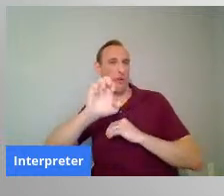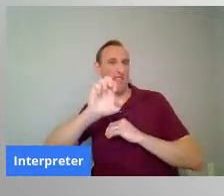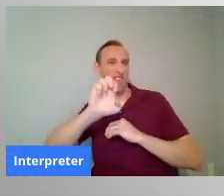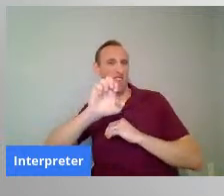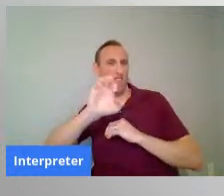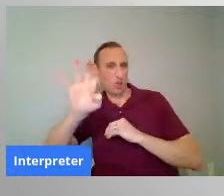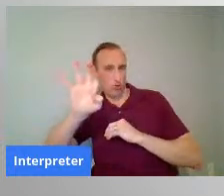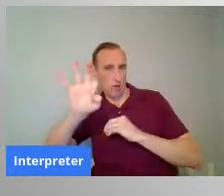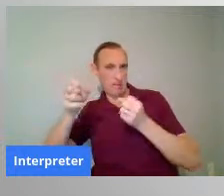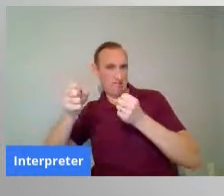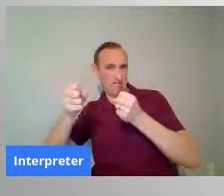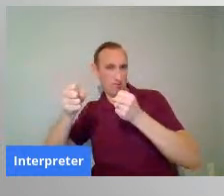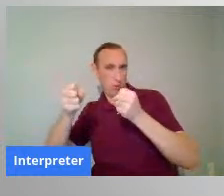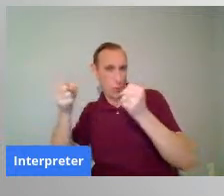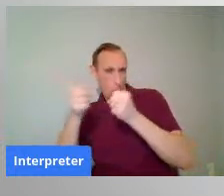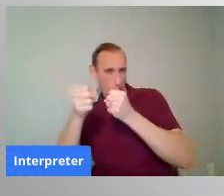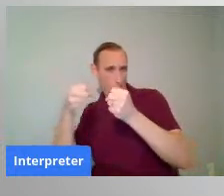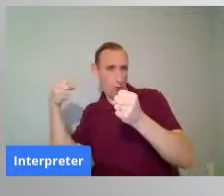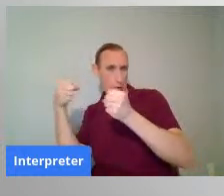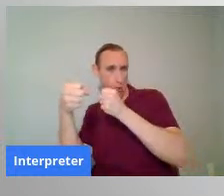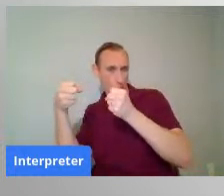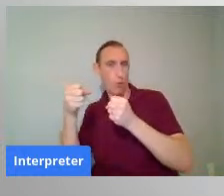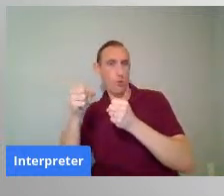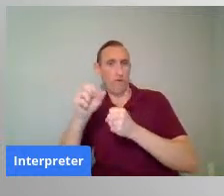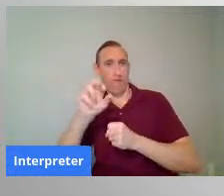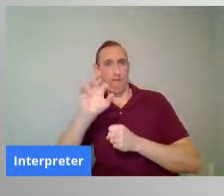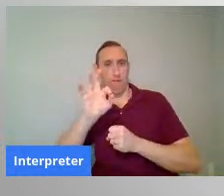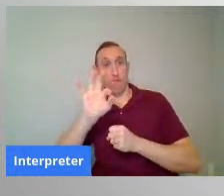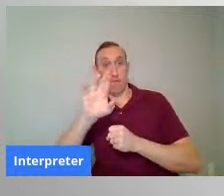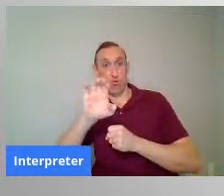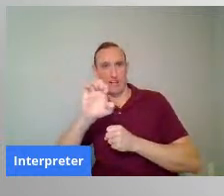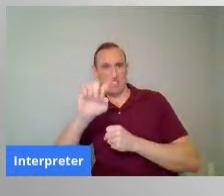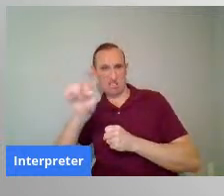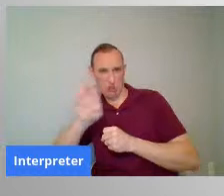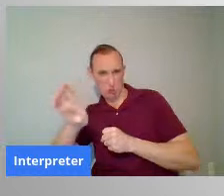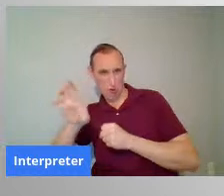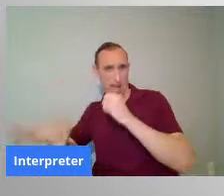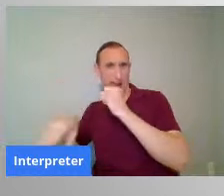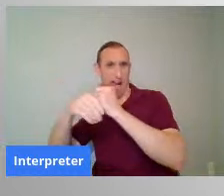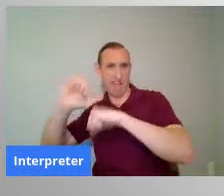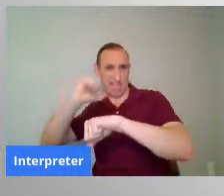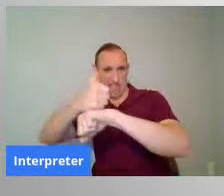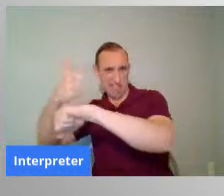kind of stuff. That what they have now over at the Career Academy, they don't have over Early Learning. So